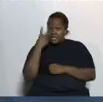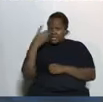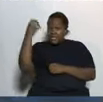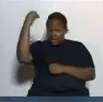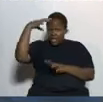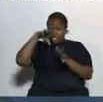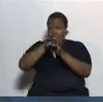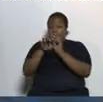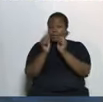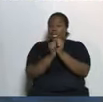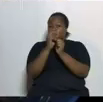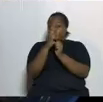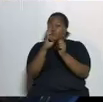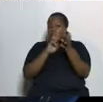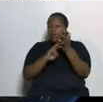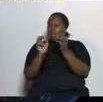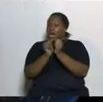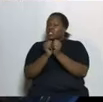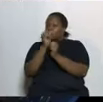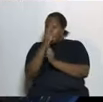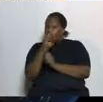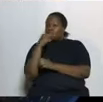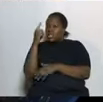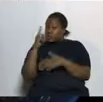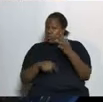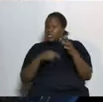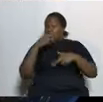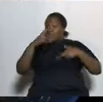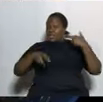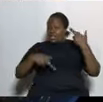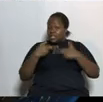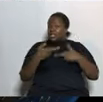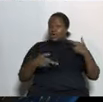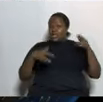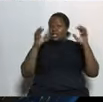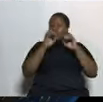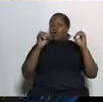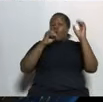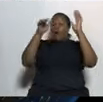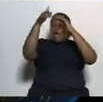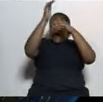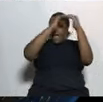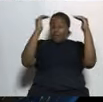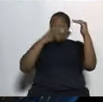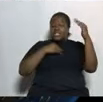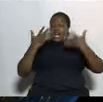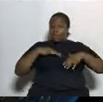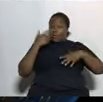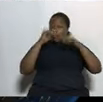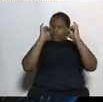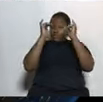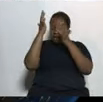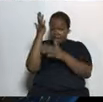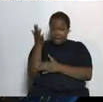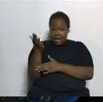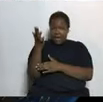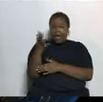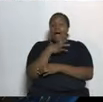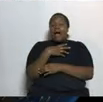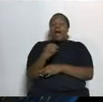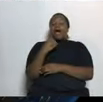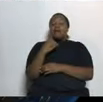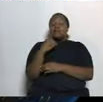Revelation 12, verse 12, therefore rejoice, O heavens, and you that dwell in them. Woe to the inhabitants of the earth and the